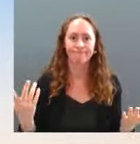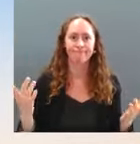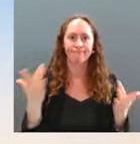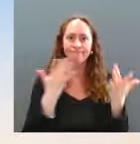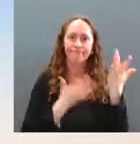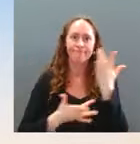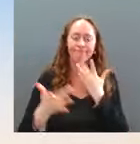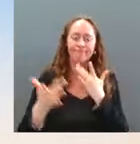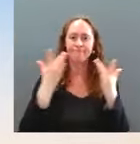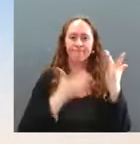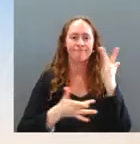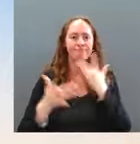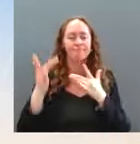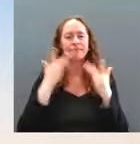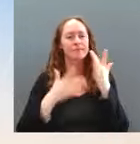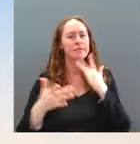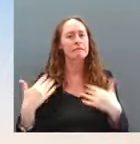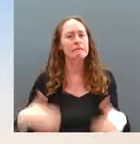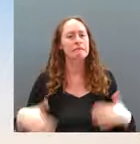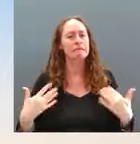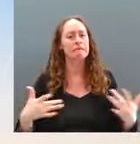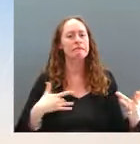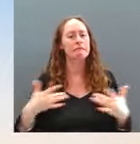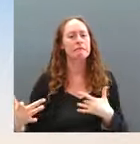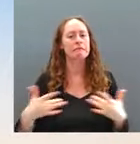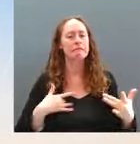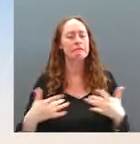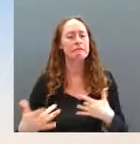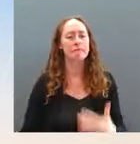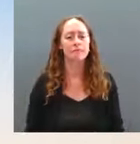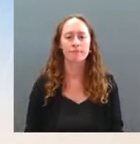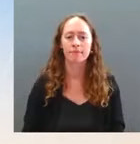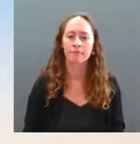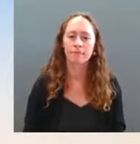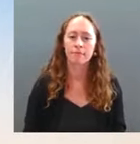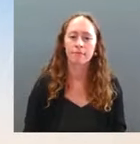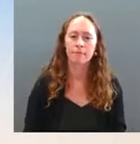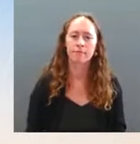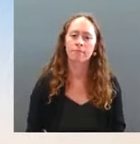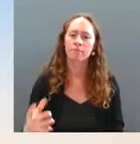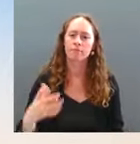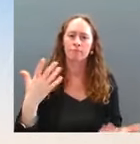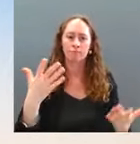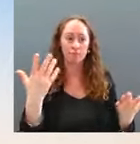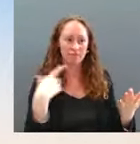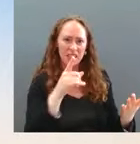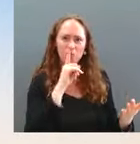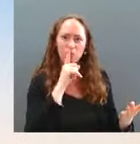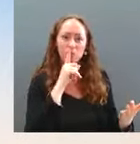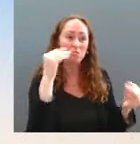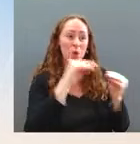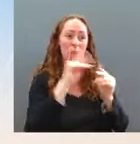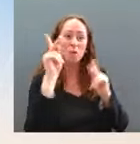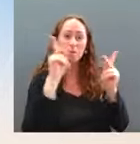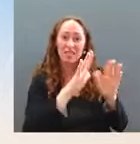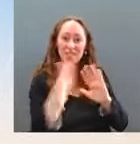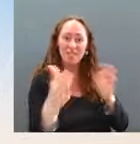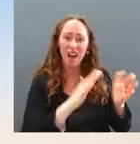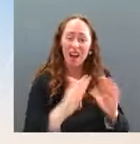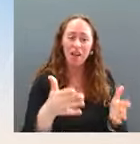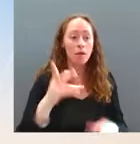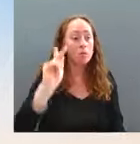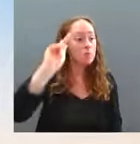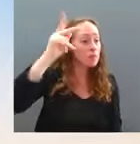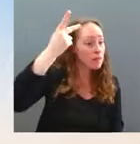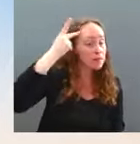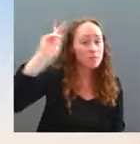anybody. And so our point, it's not political. The vast majority of people who are opposing this moving forward are Republicans. That is a